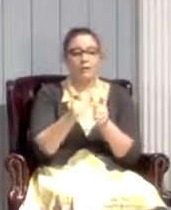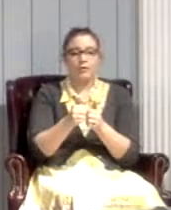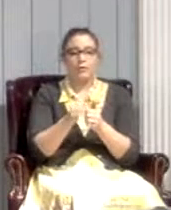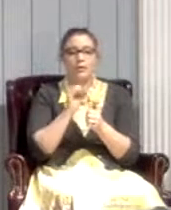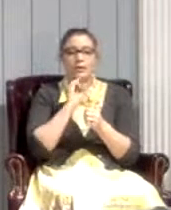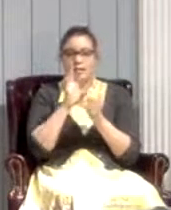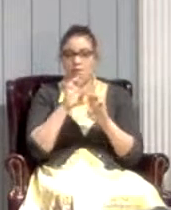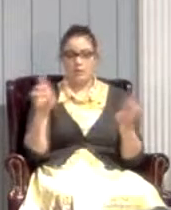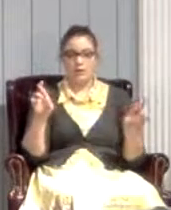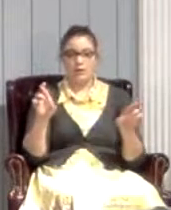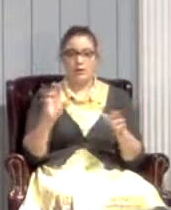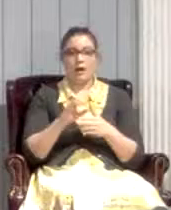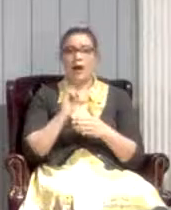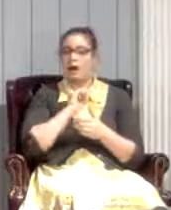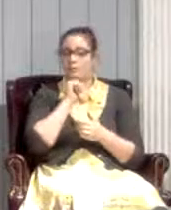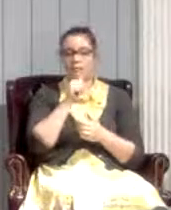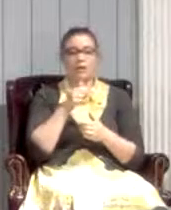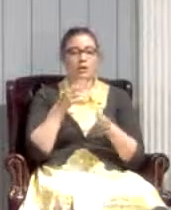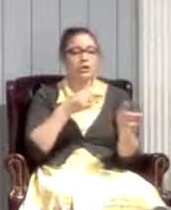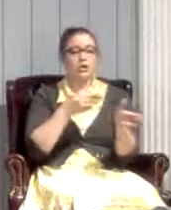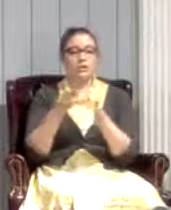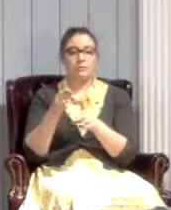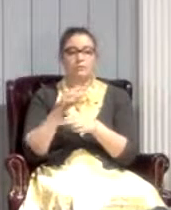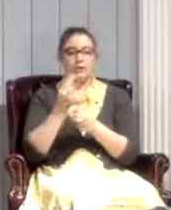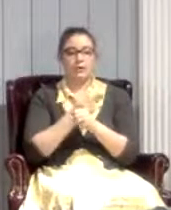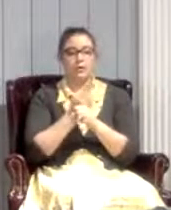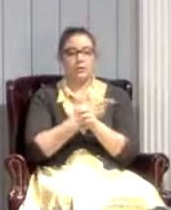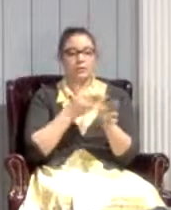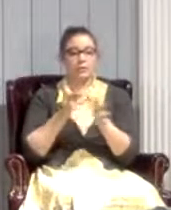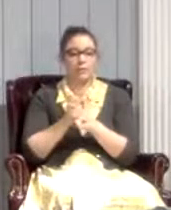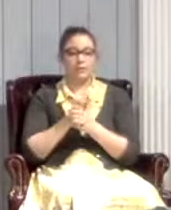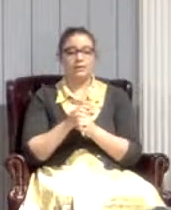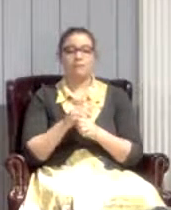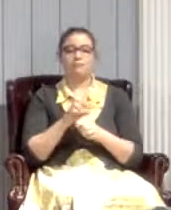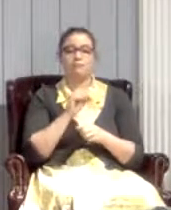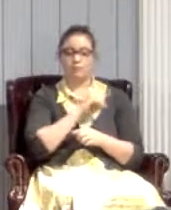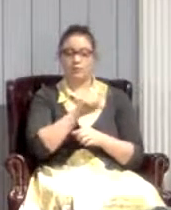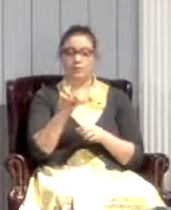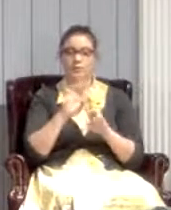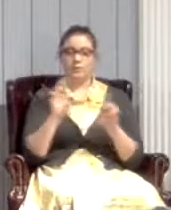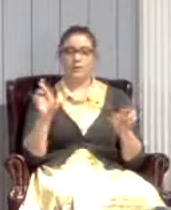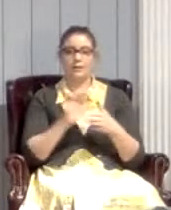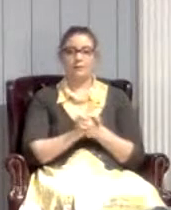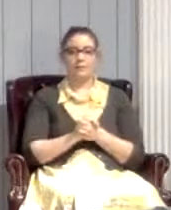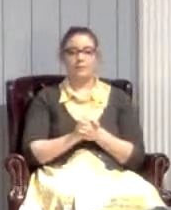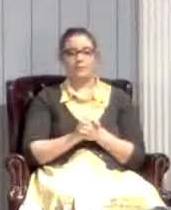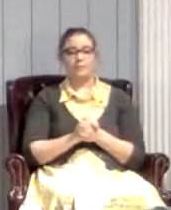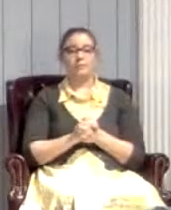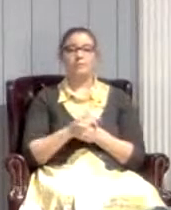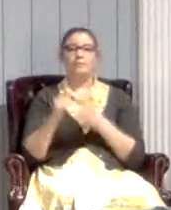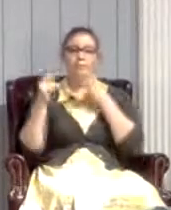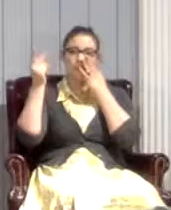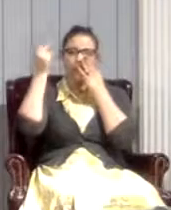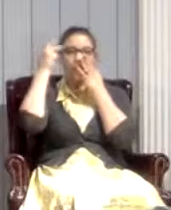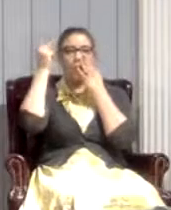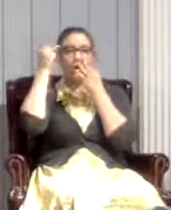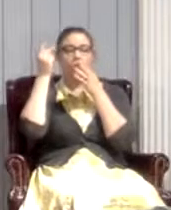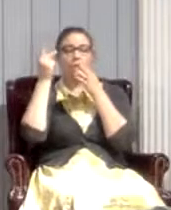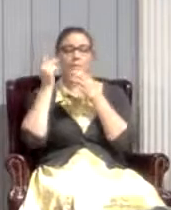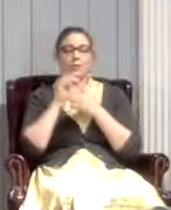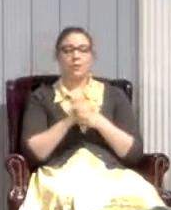ready. So here's what Albert Barnes writes about that. He says, Paul was ready to inflict, and I like these words, to